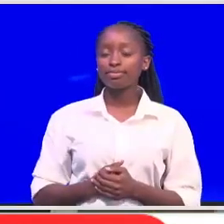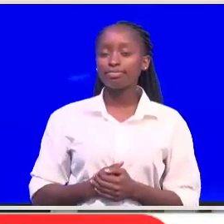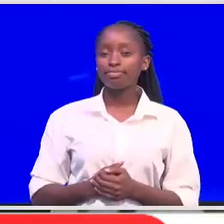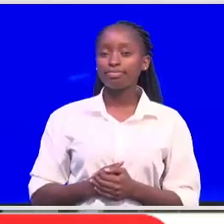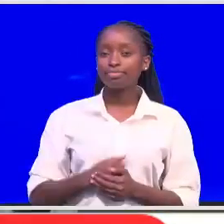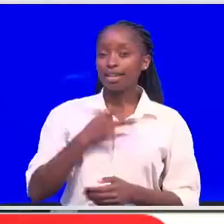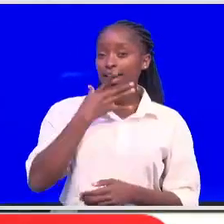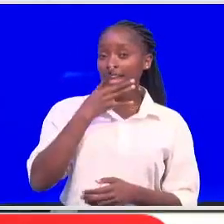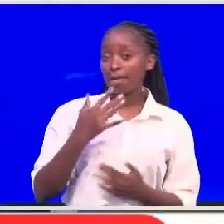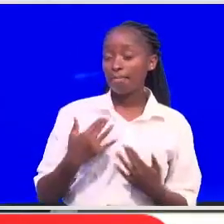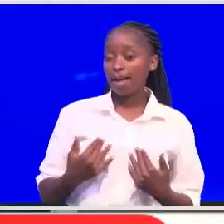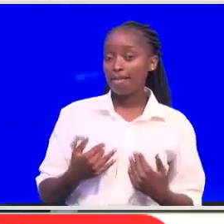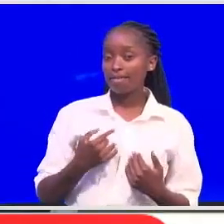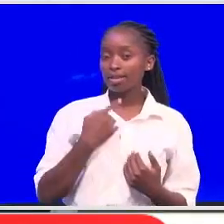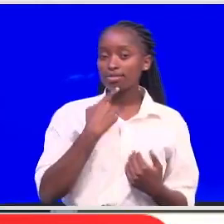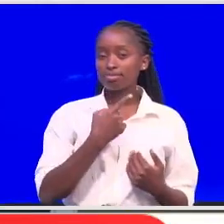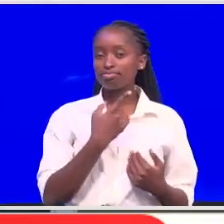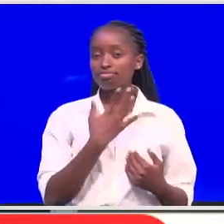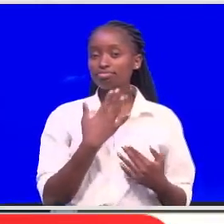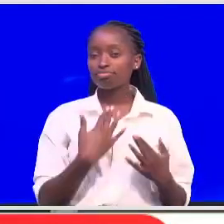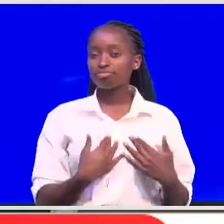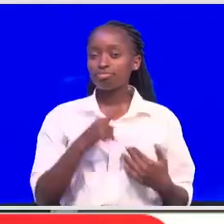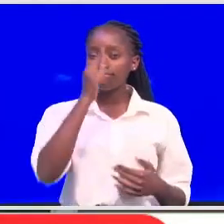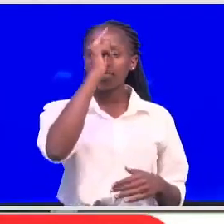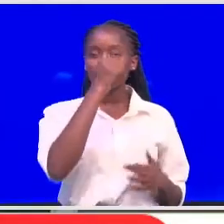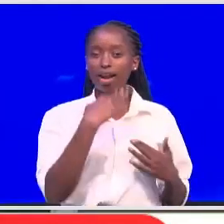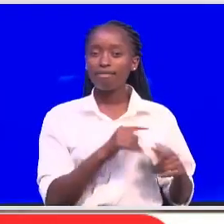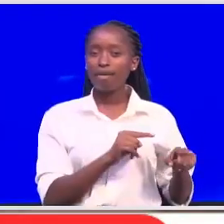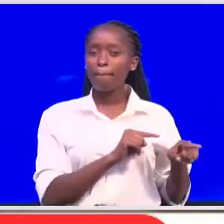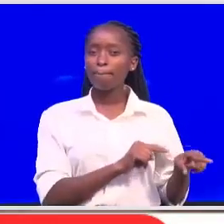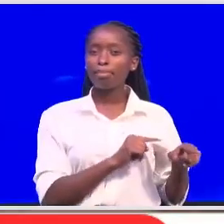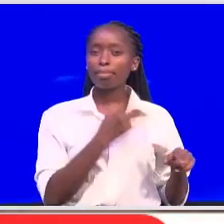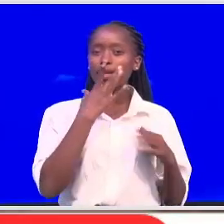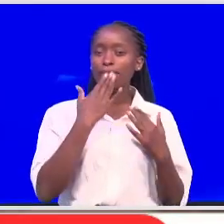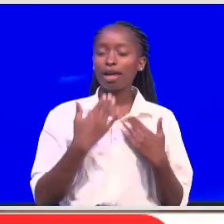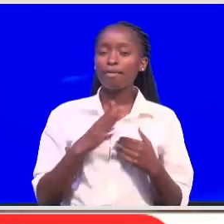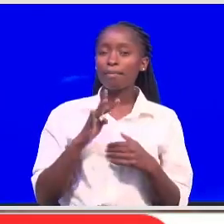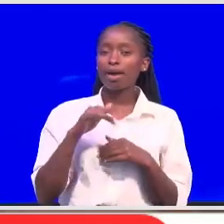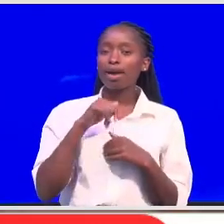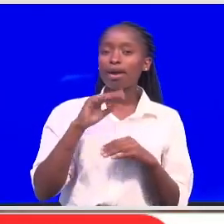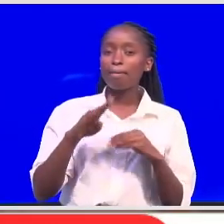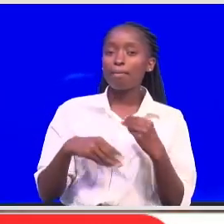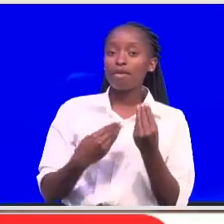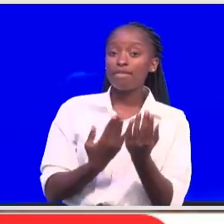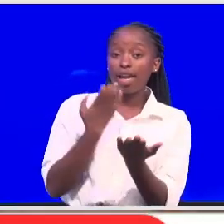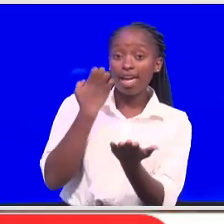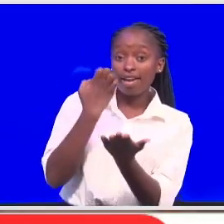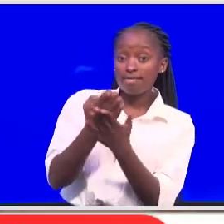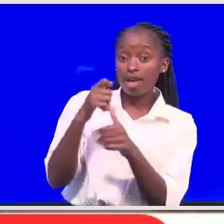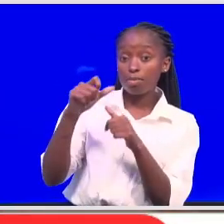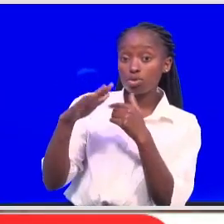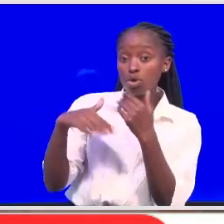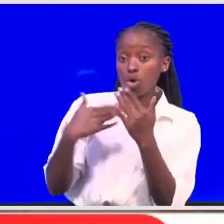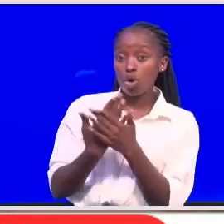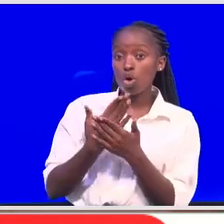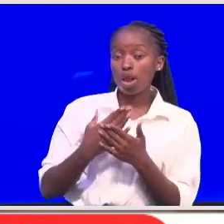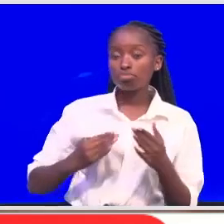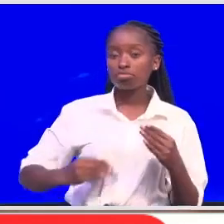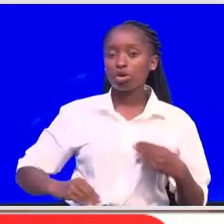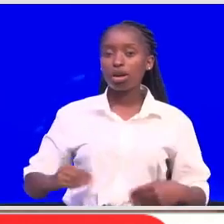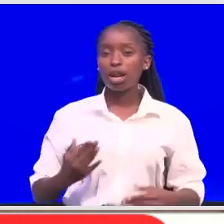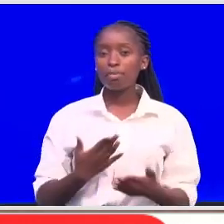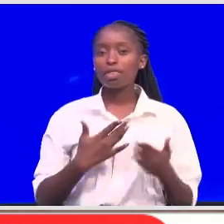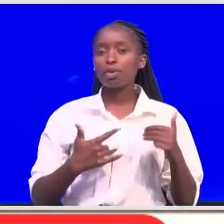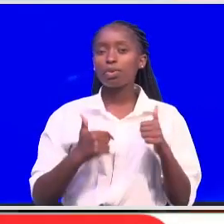Omtatah has faulted the head of state for smearing the judiciary negatively by not providing evidence on his allegations of corrupt